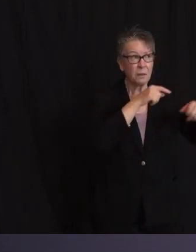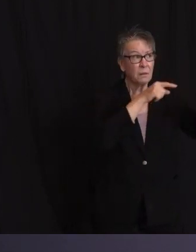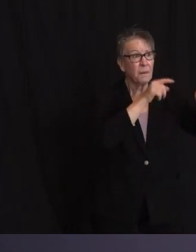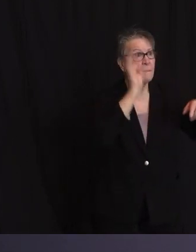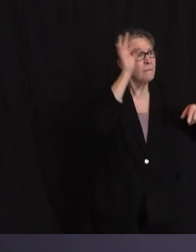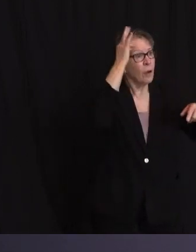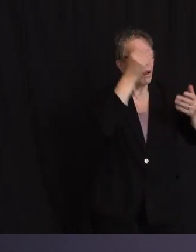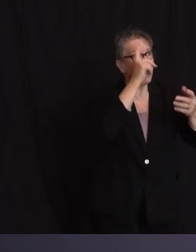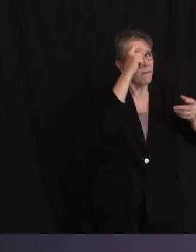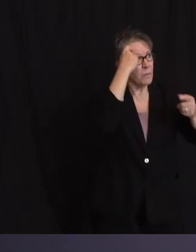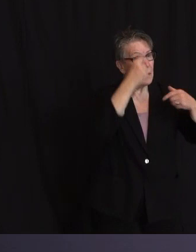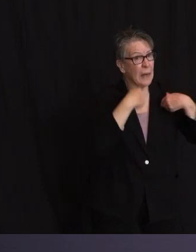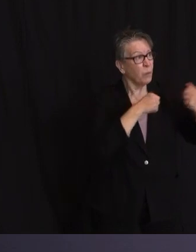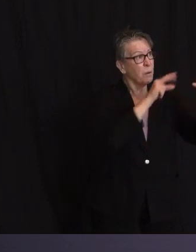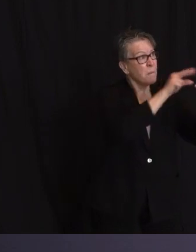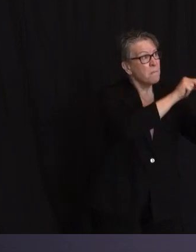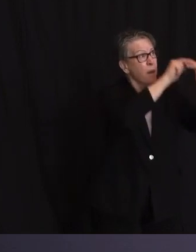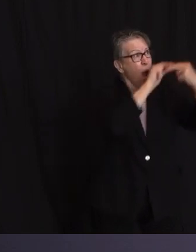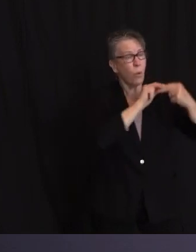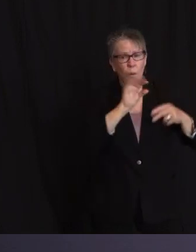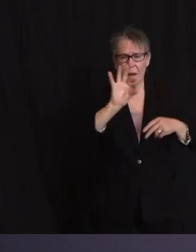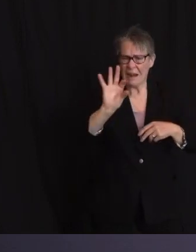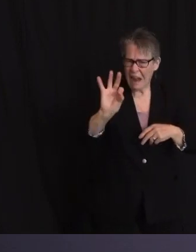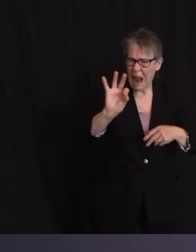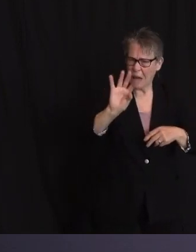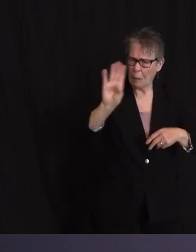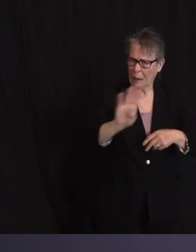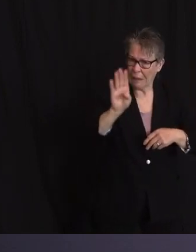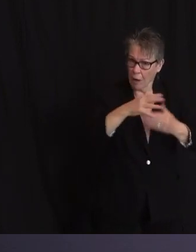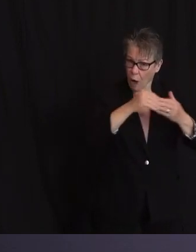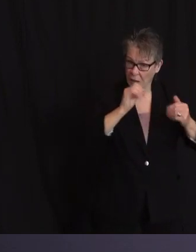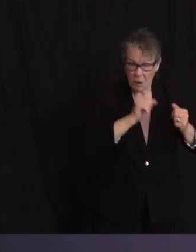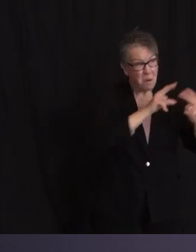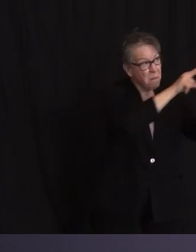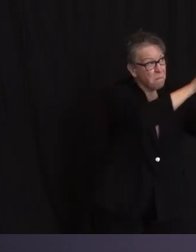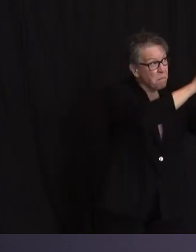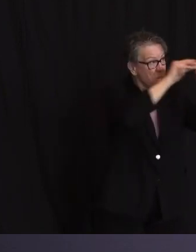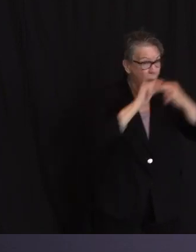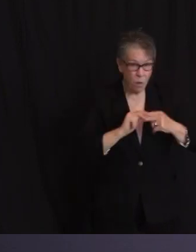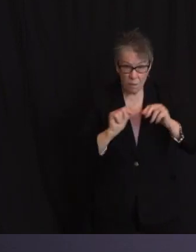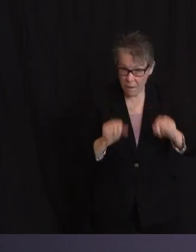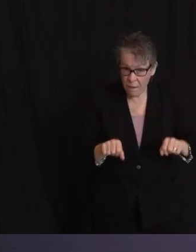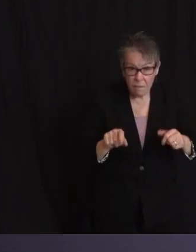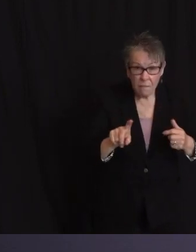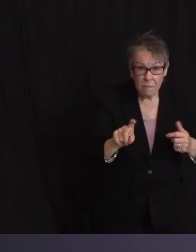Without betraying a private conversation, but I think he said it publicly,